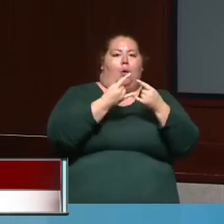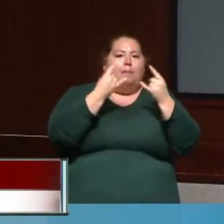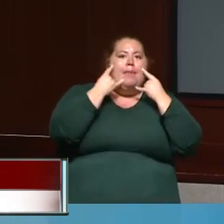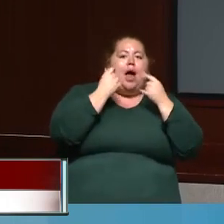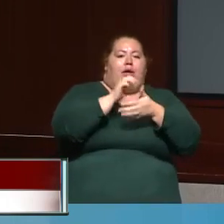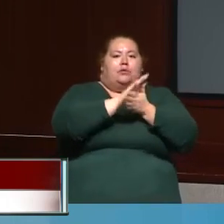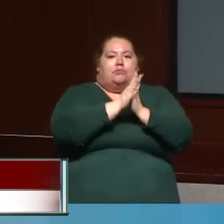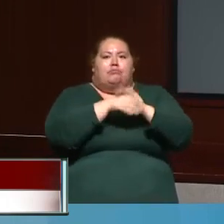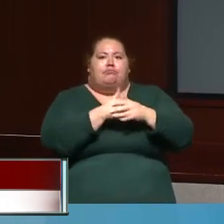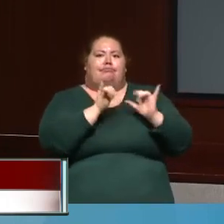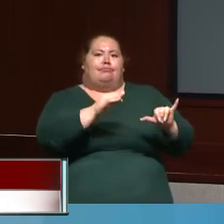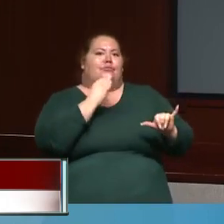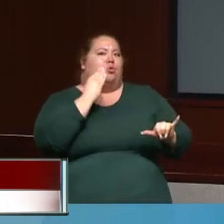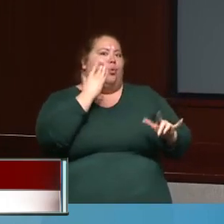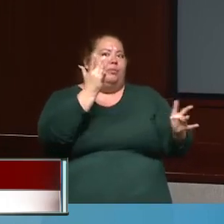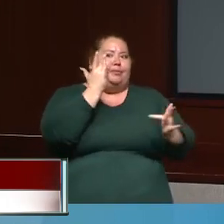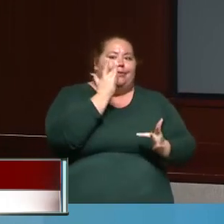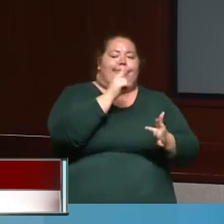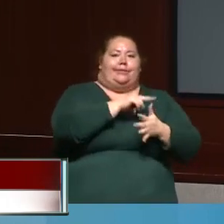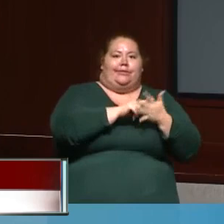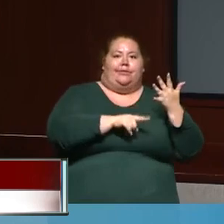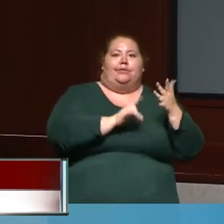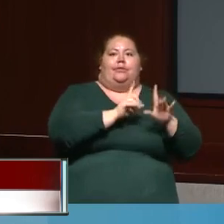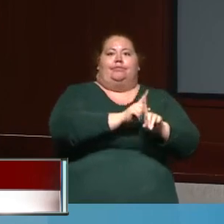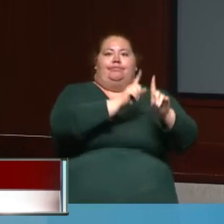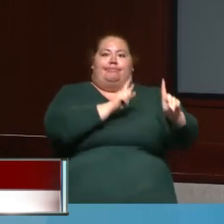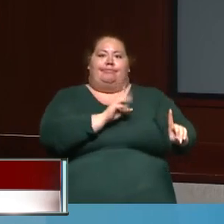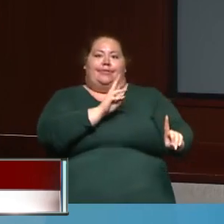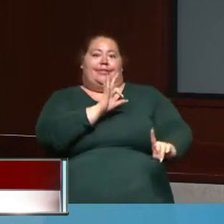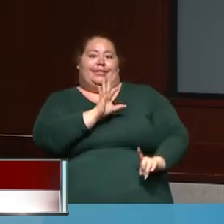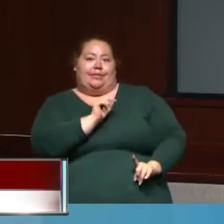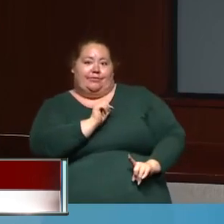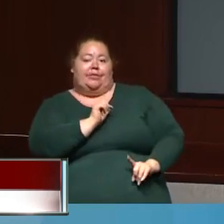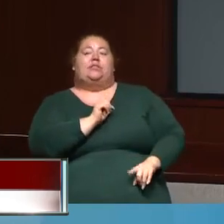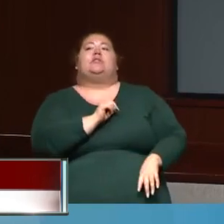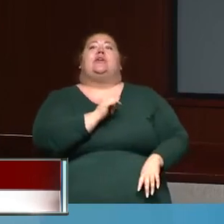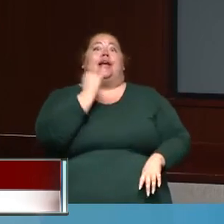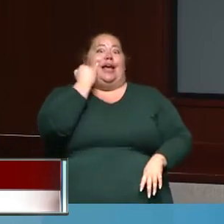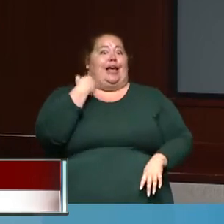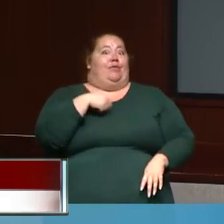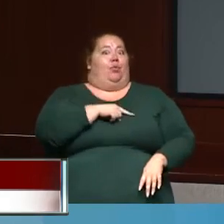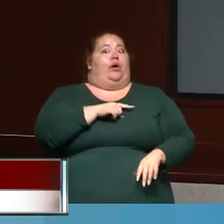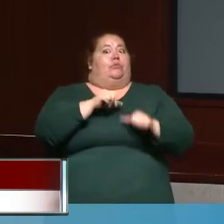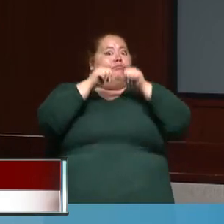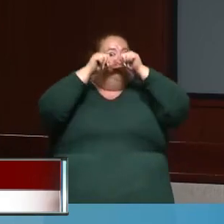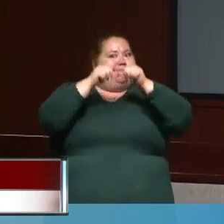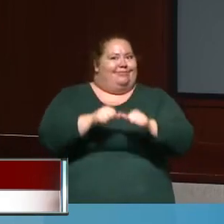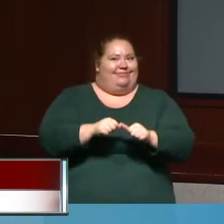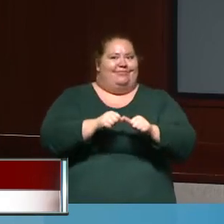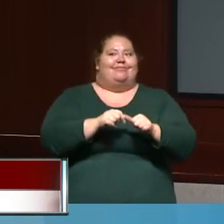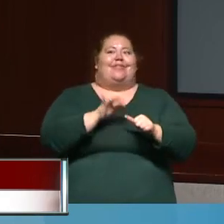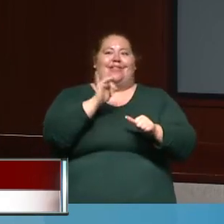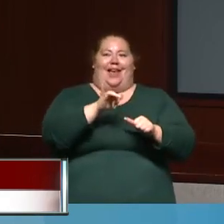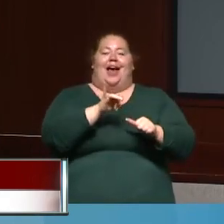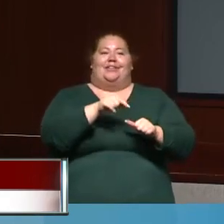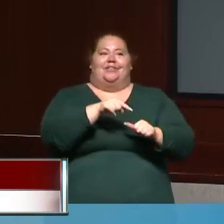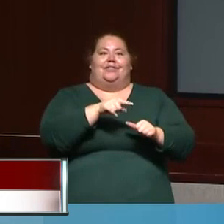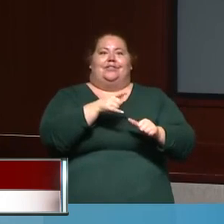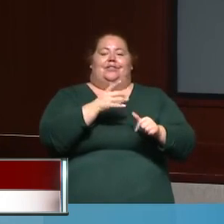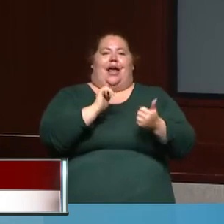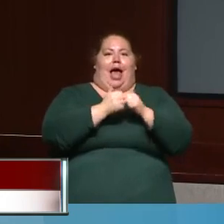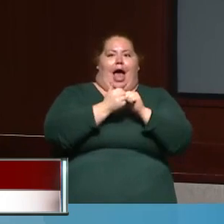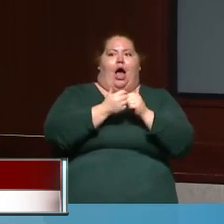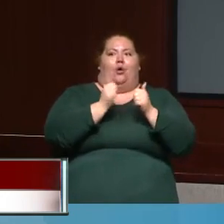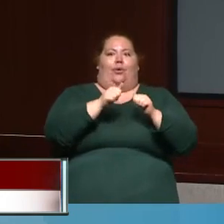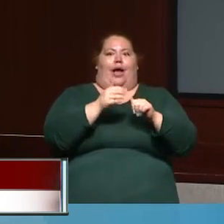home when we're sick. We just need to continue these efforts. We need to continue the behavior changes that we've implemented to ensure that